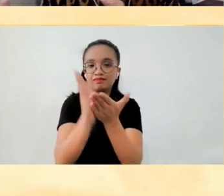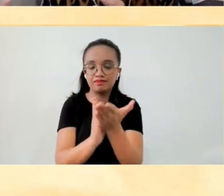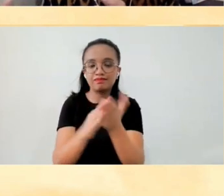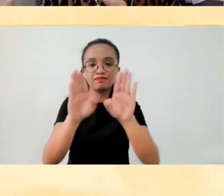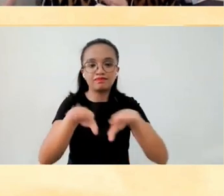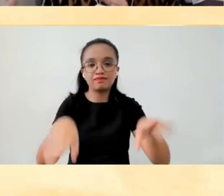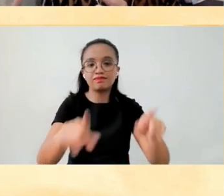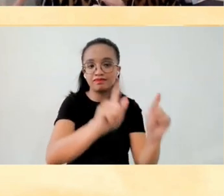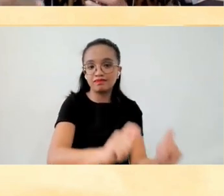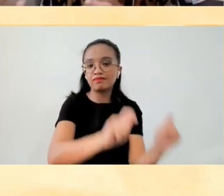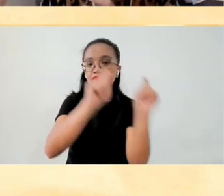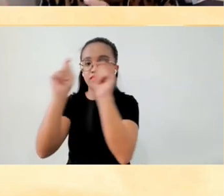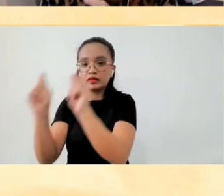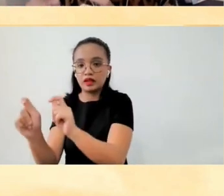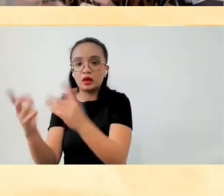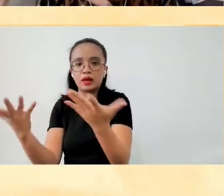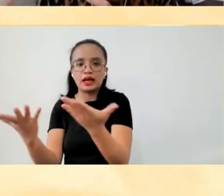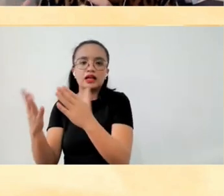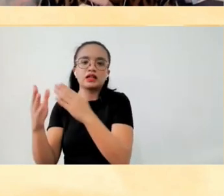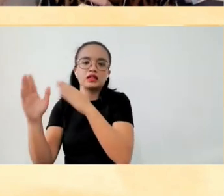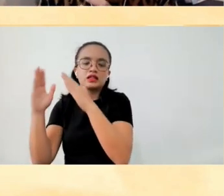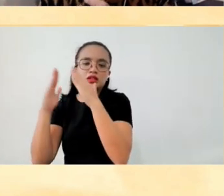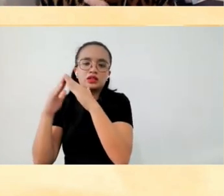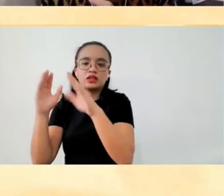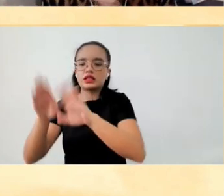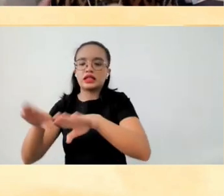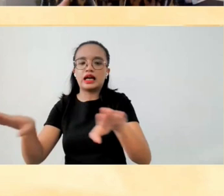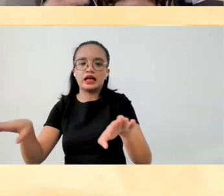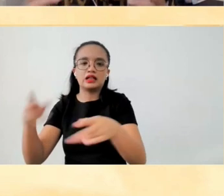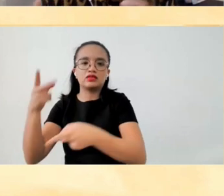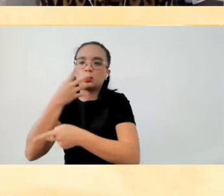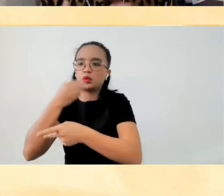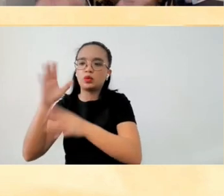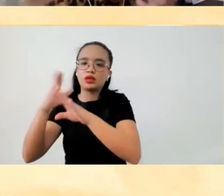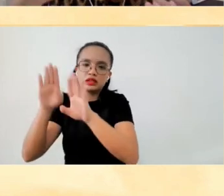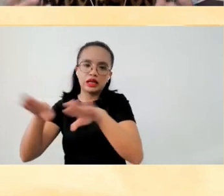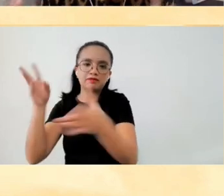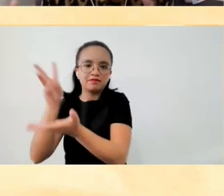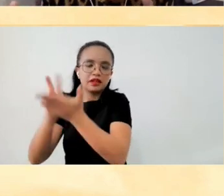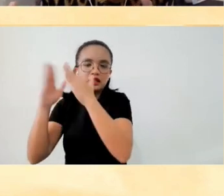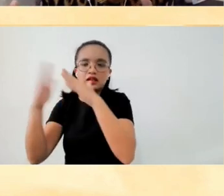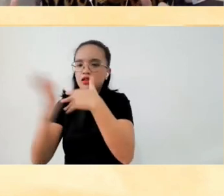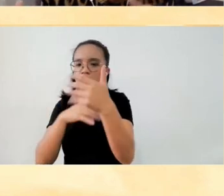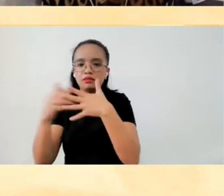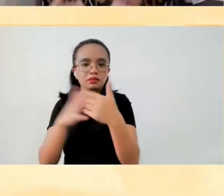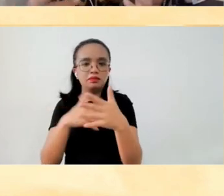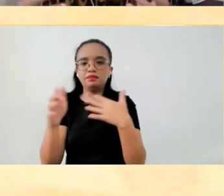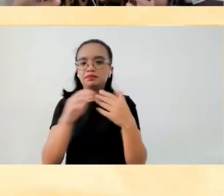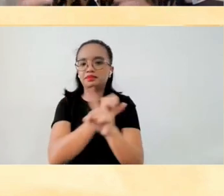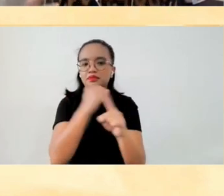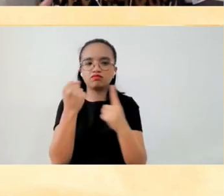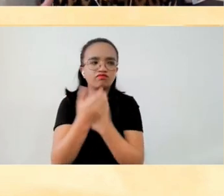transferred to the shelter, to the child caring institutions. No matter how good the condition is, no